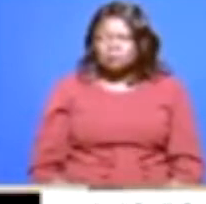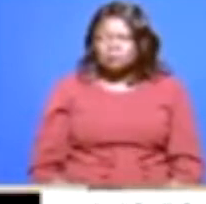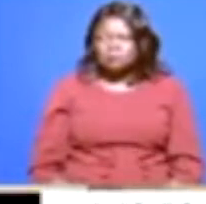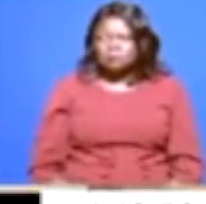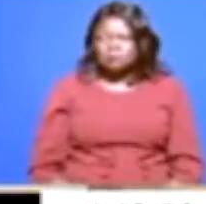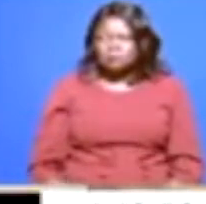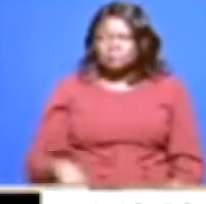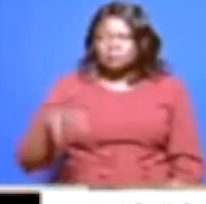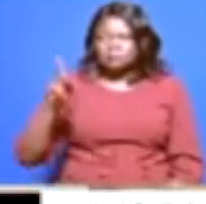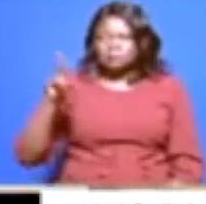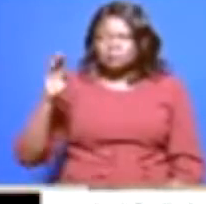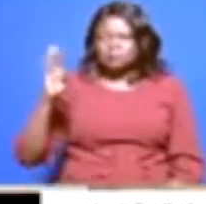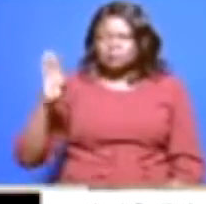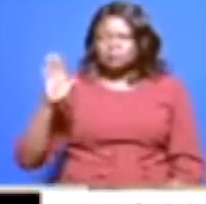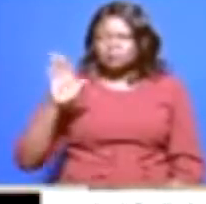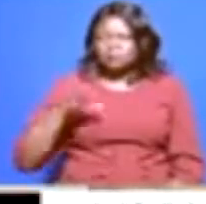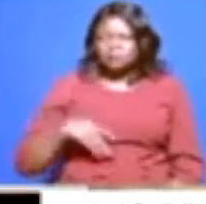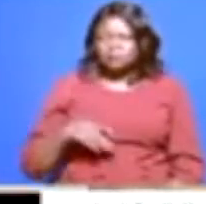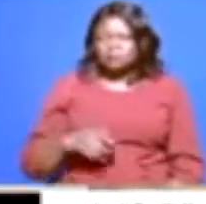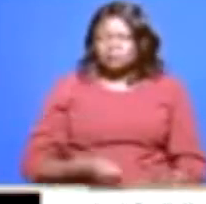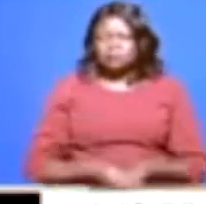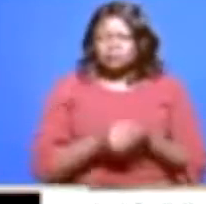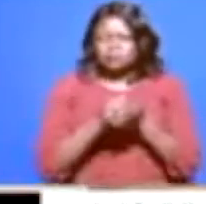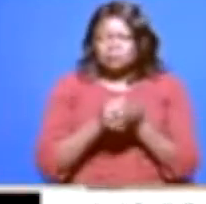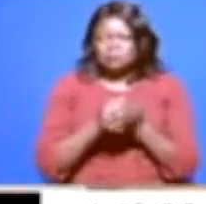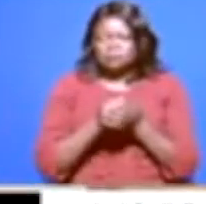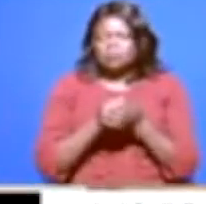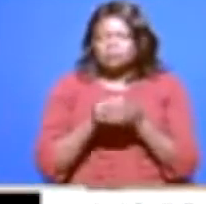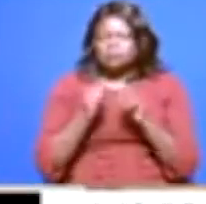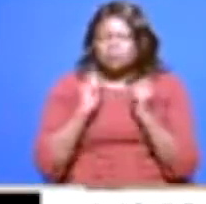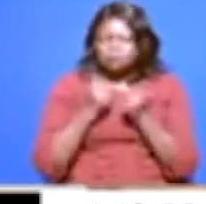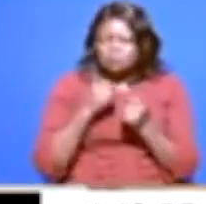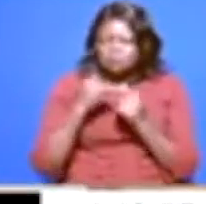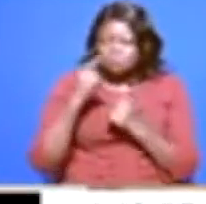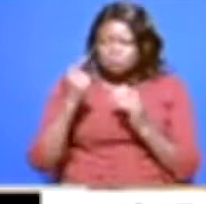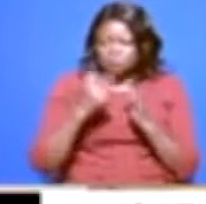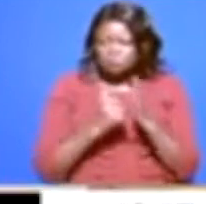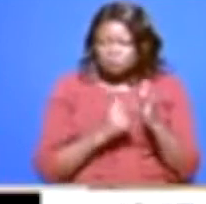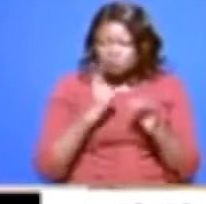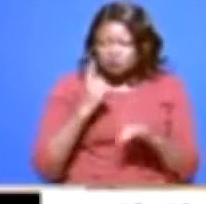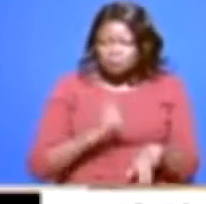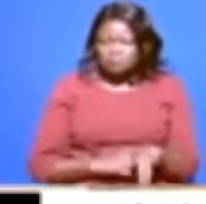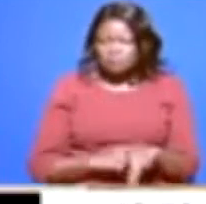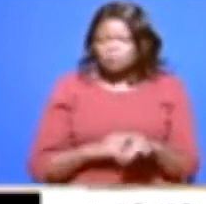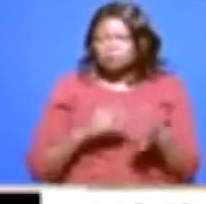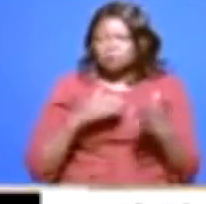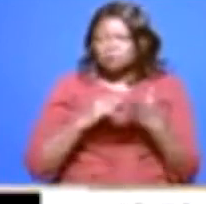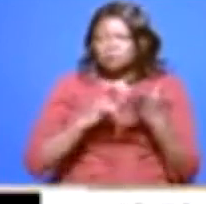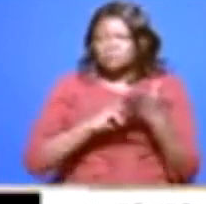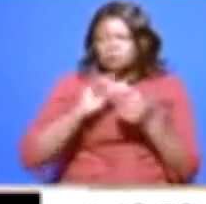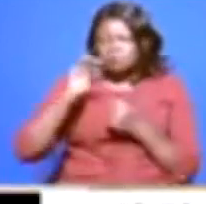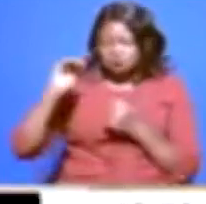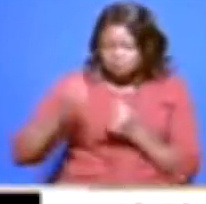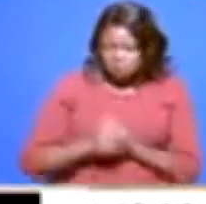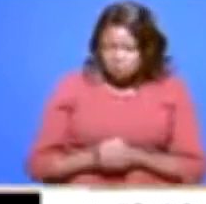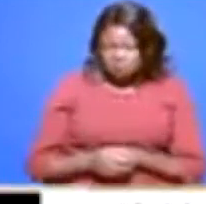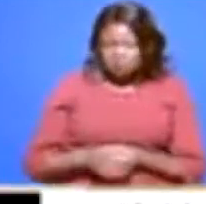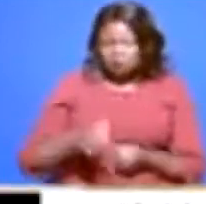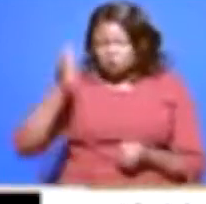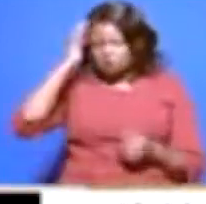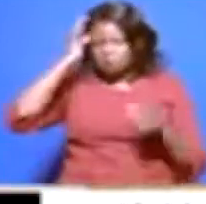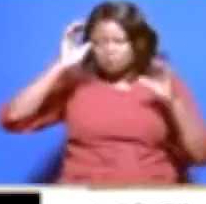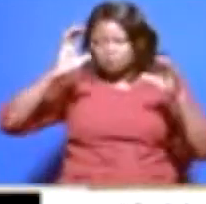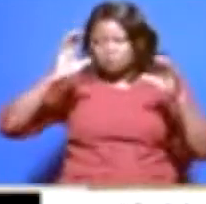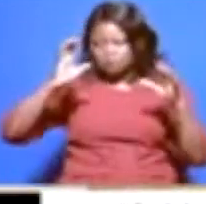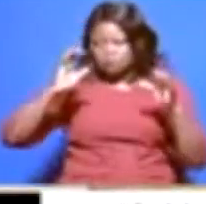KCB women's volleyball team has played only one league game this season against Vihiga County early this year. Head coach Japheth Mulala has been shaping his